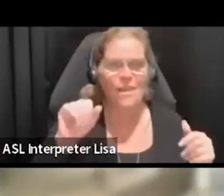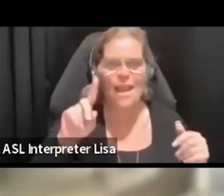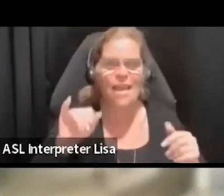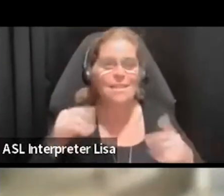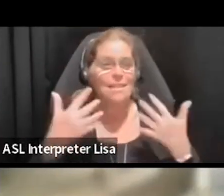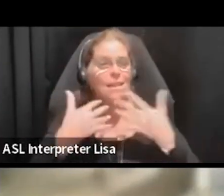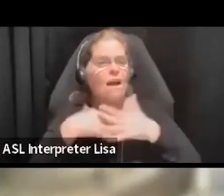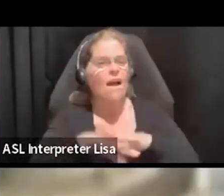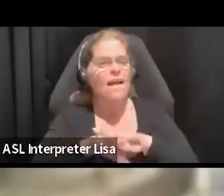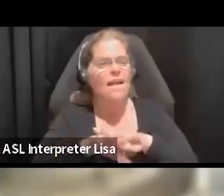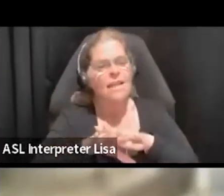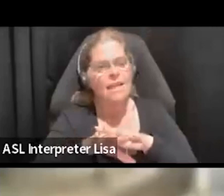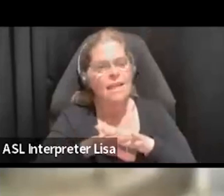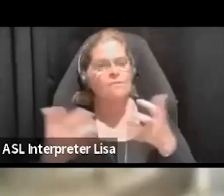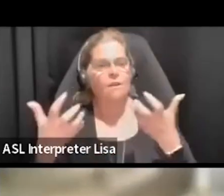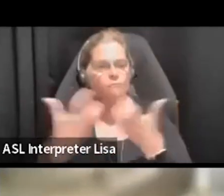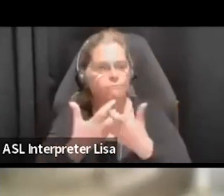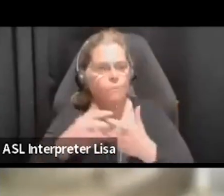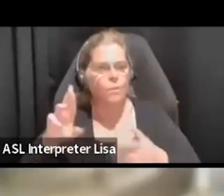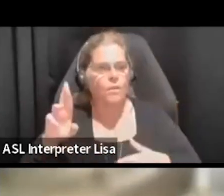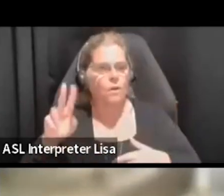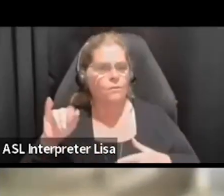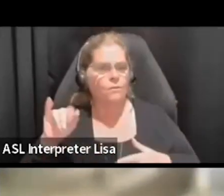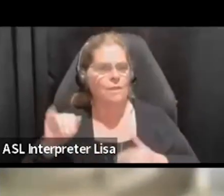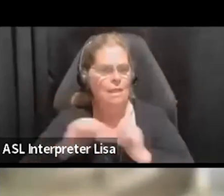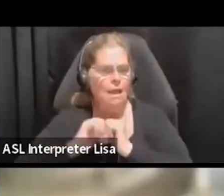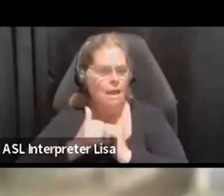integrated into RTI? And you have 4 minutes.